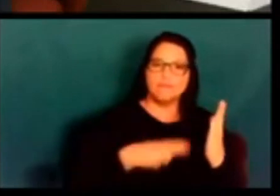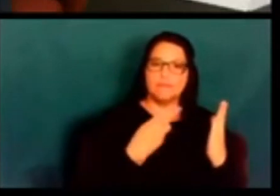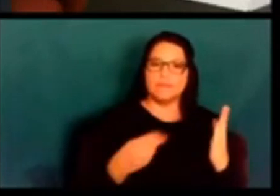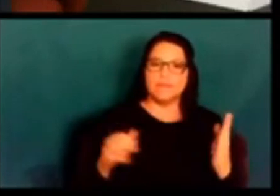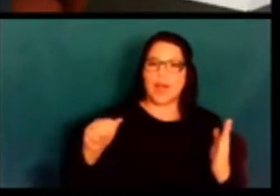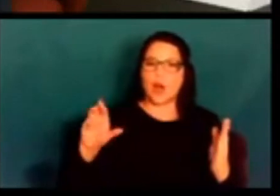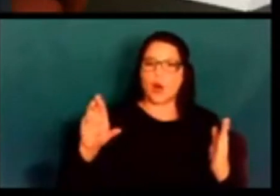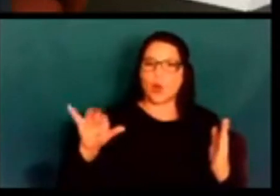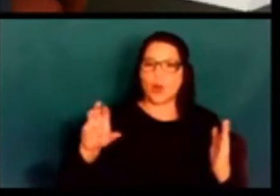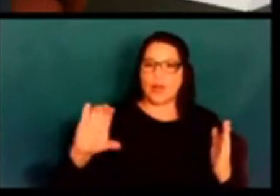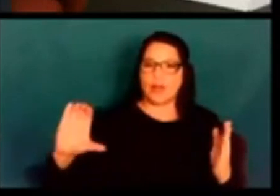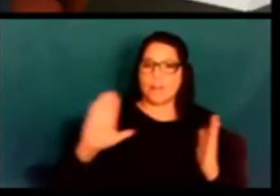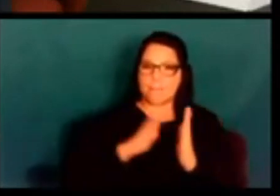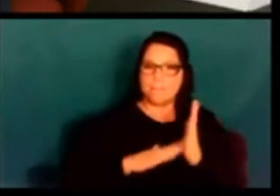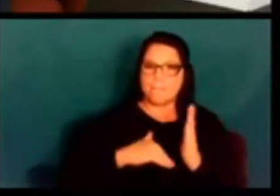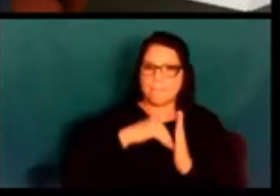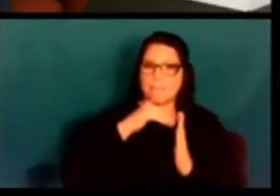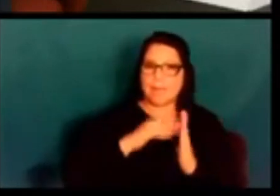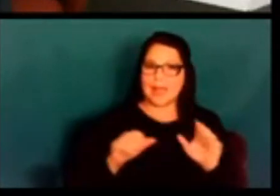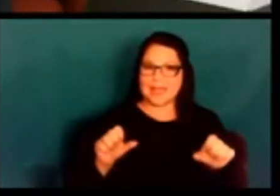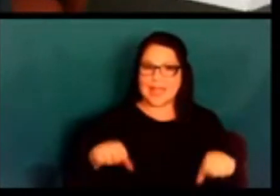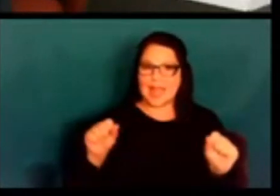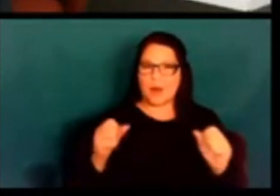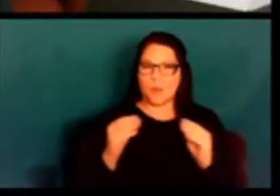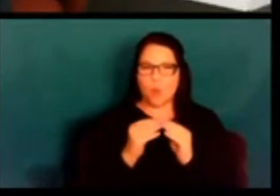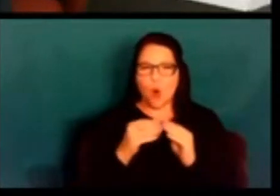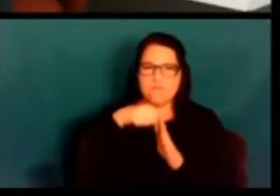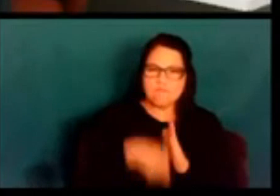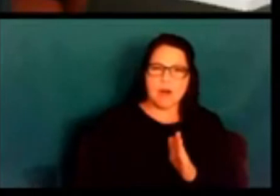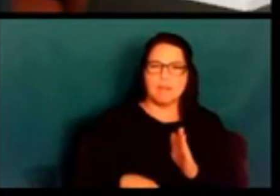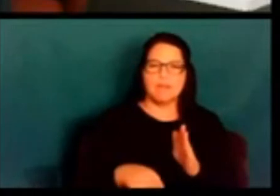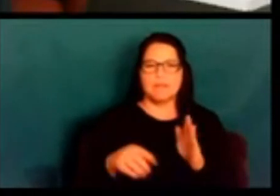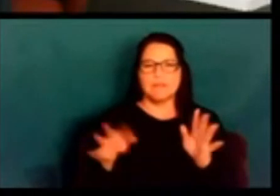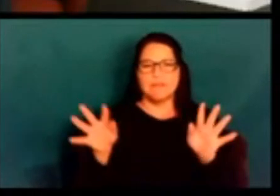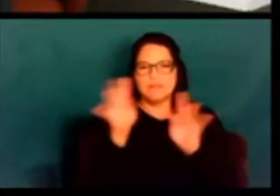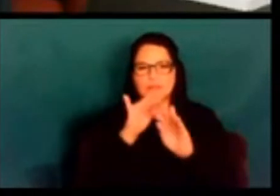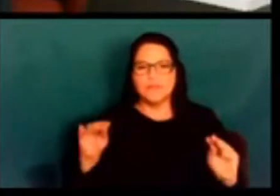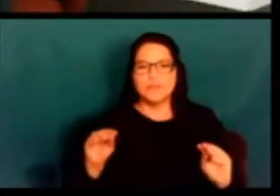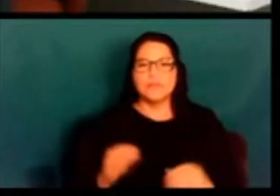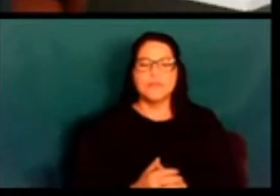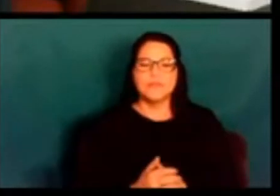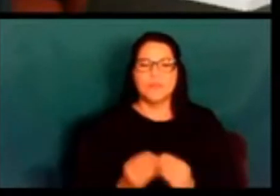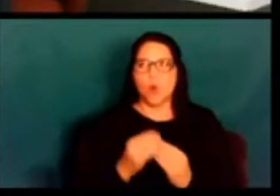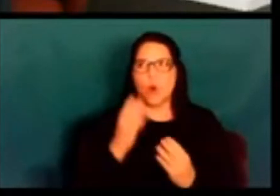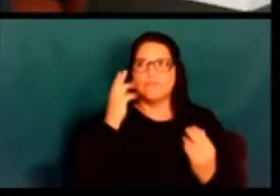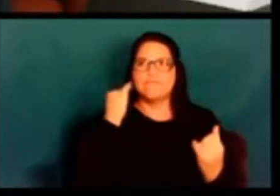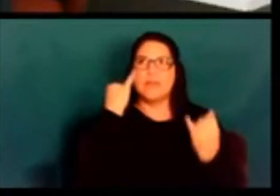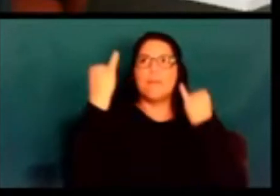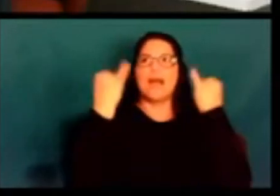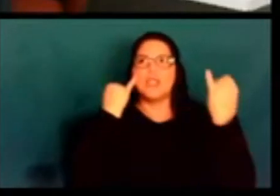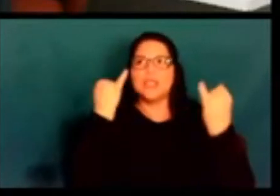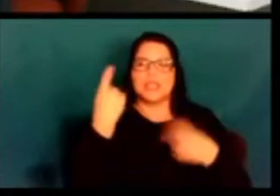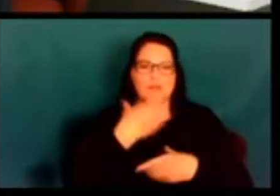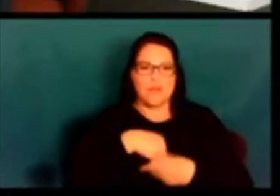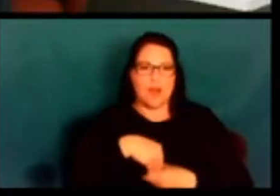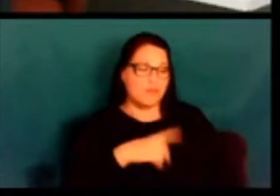paint, because I can actually do the lexicon better with the spray and get more imagination. Right. Thank